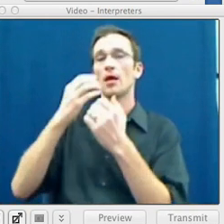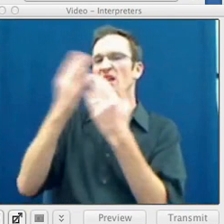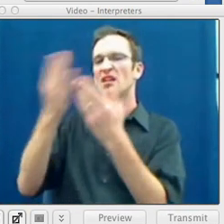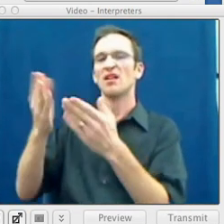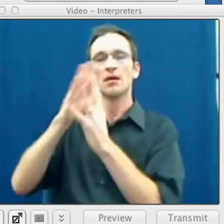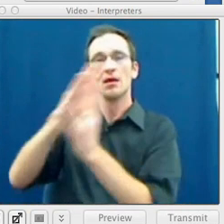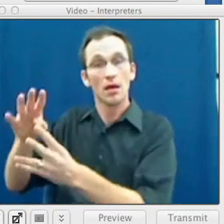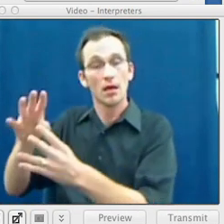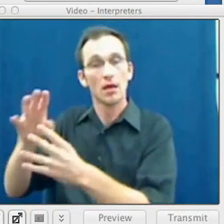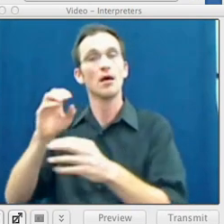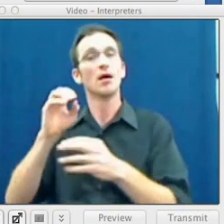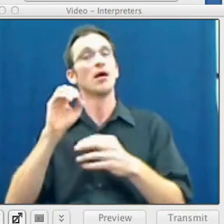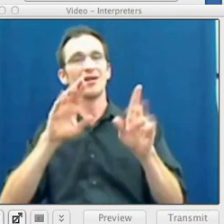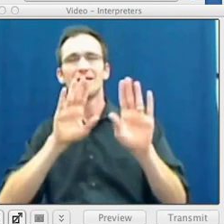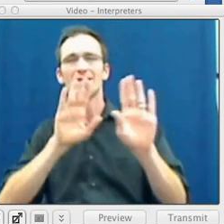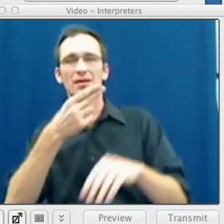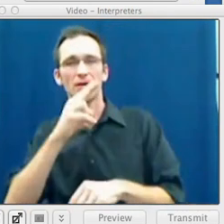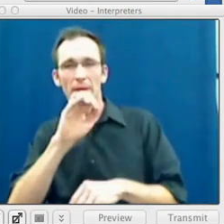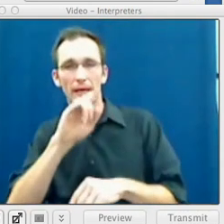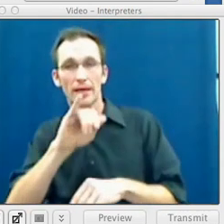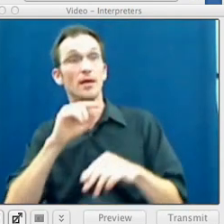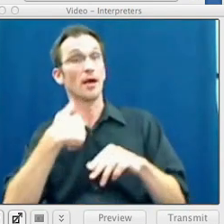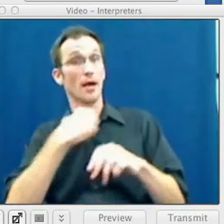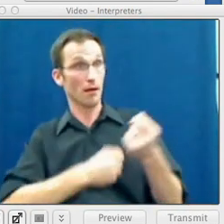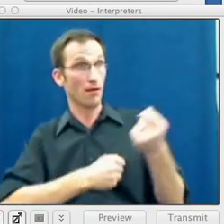disavow the humanity of other people.